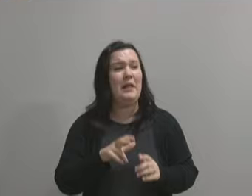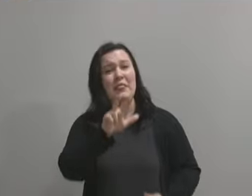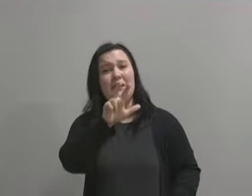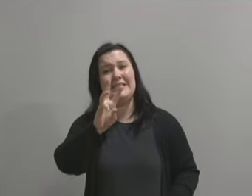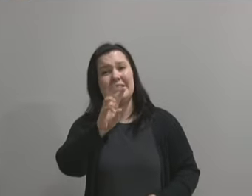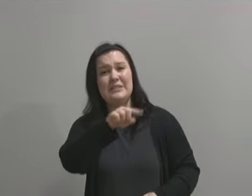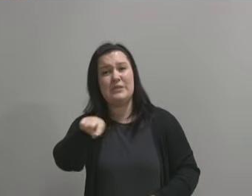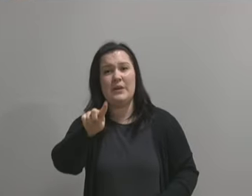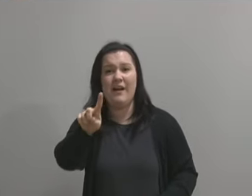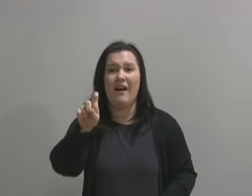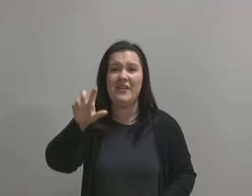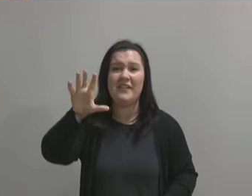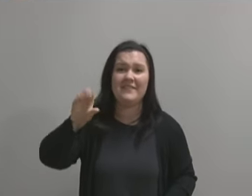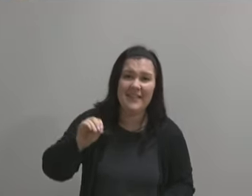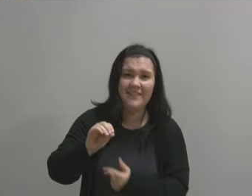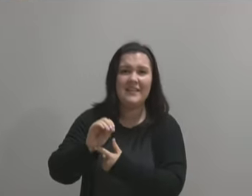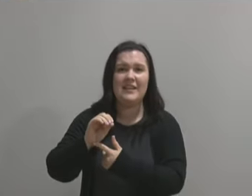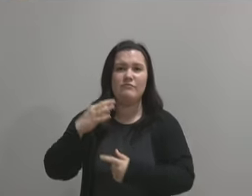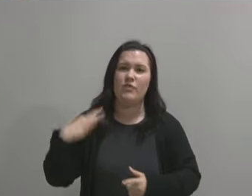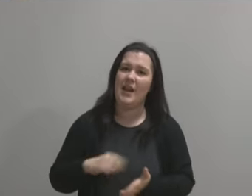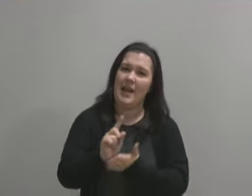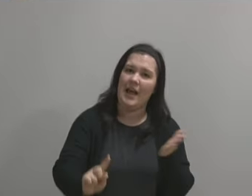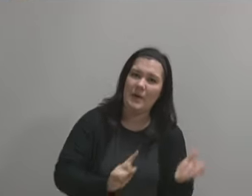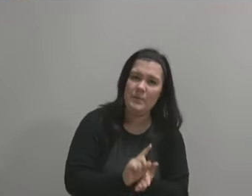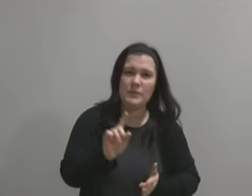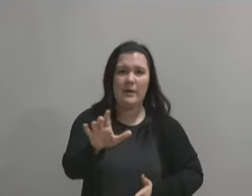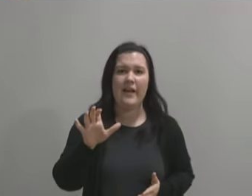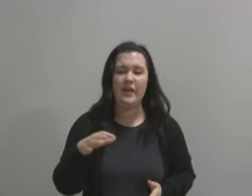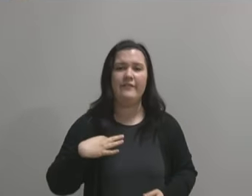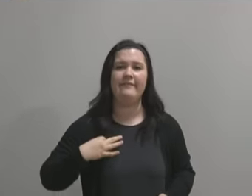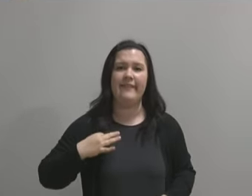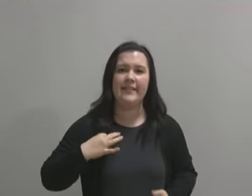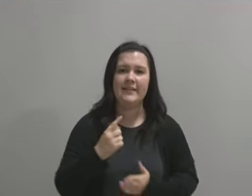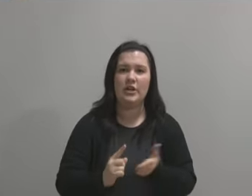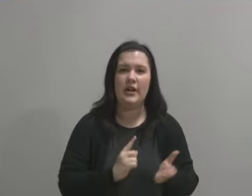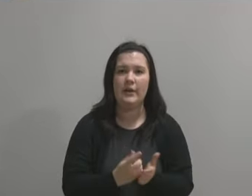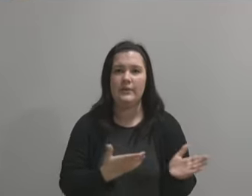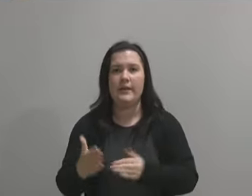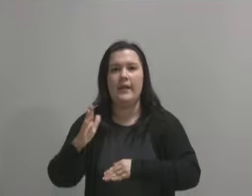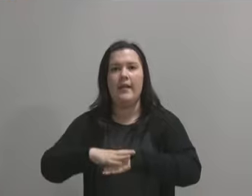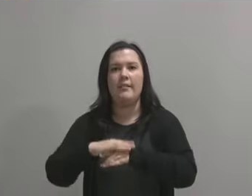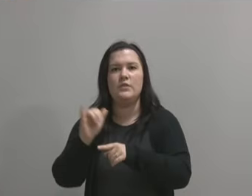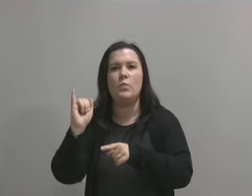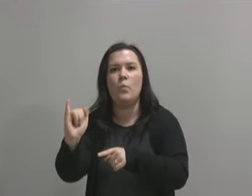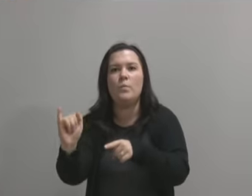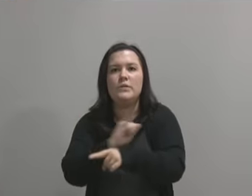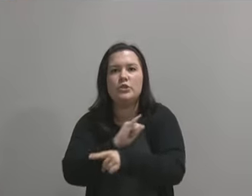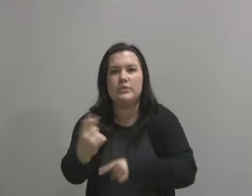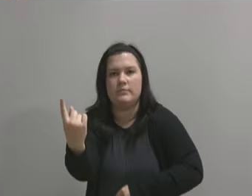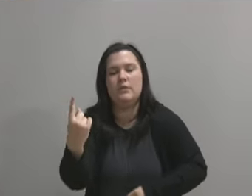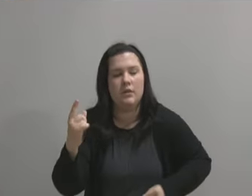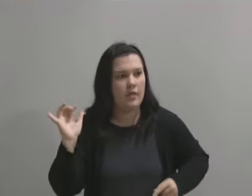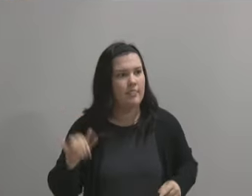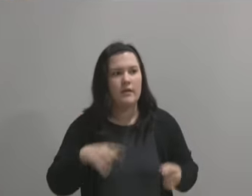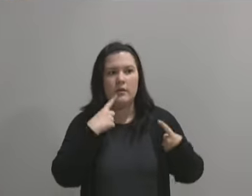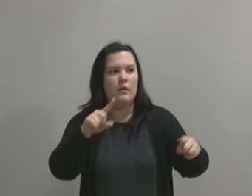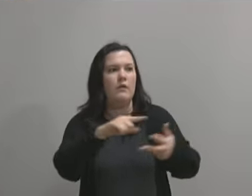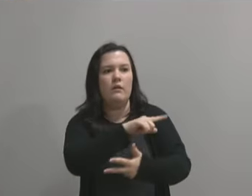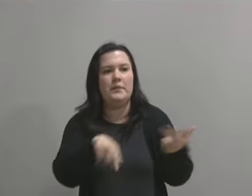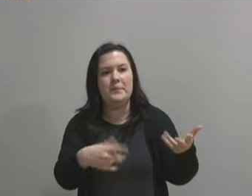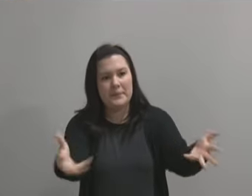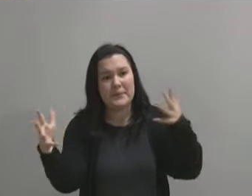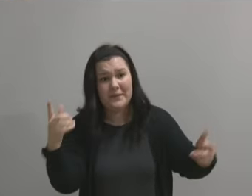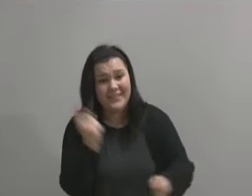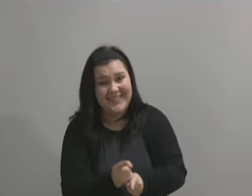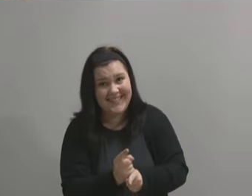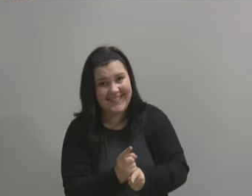36 to 150 credit hours, 100 volunteer hours, and at least one internship absolutely blows my mind. I mean, those achievements alone deserve a round of applause, don't